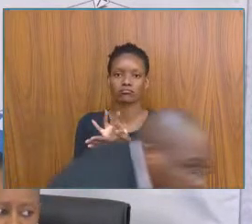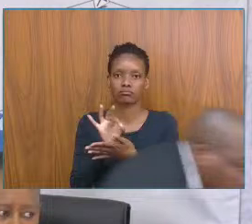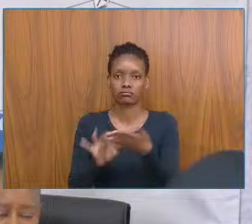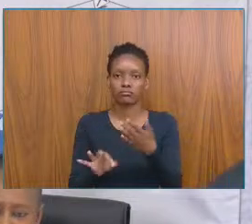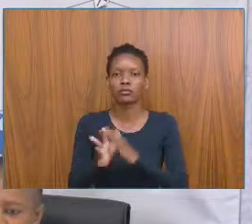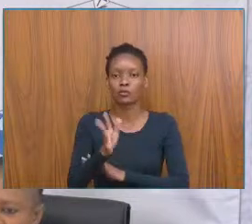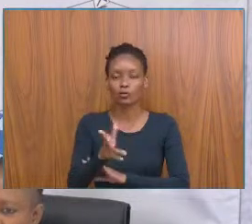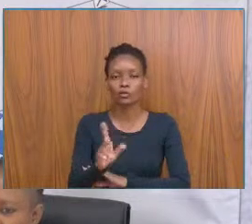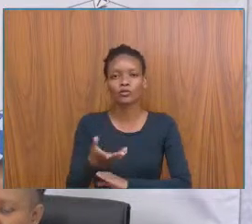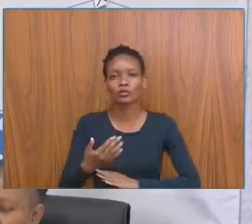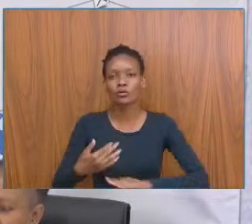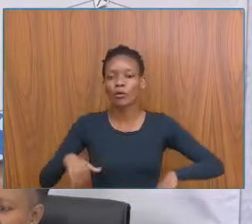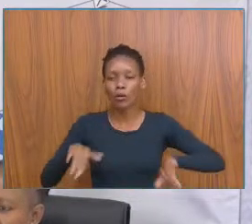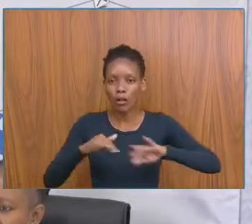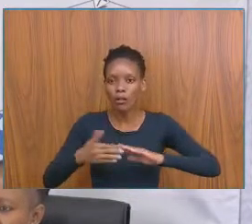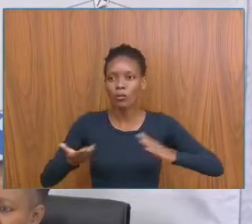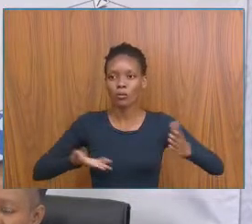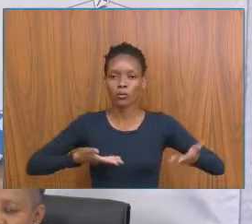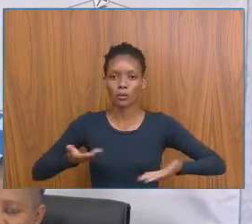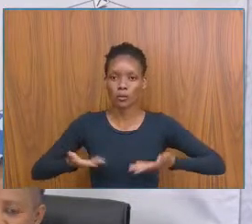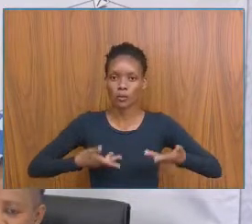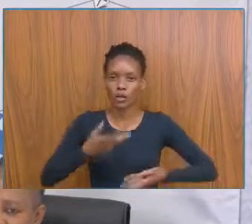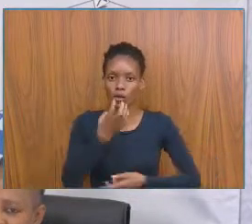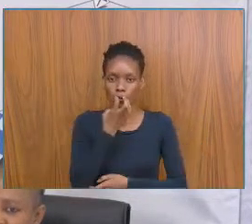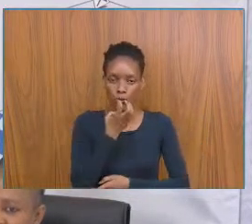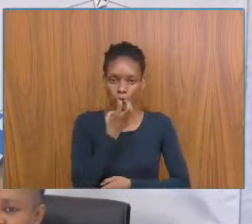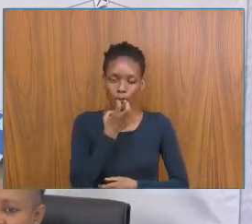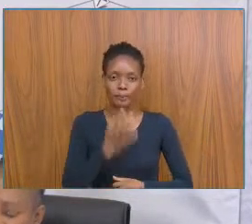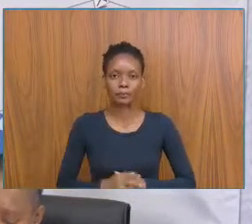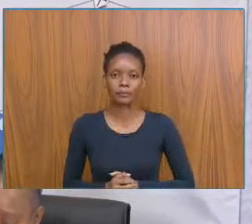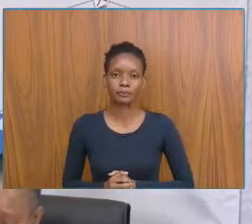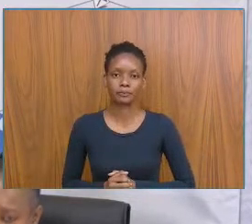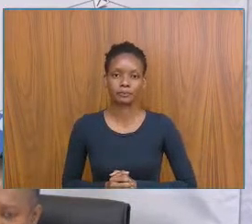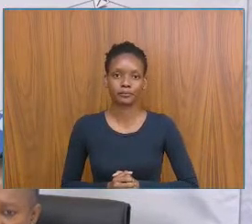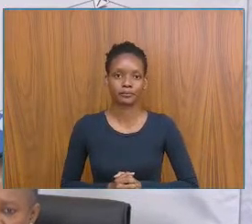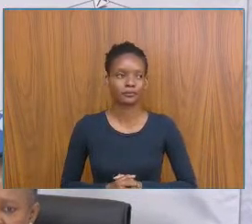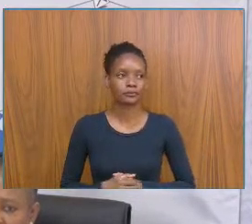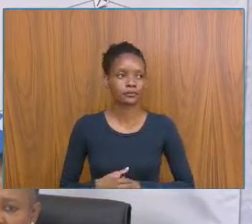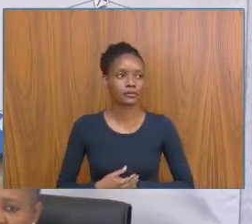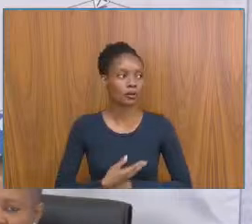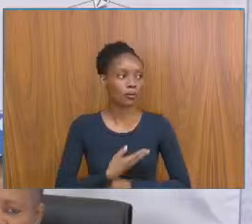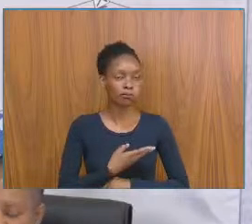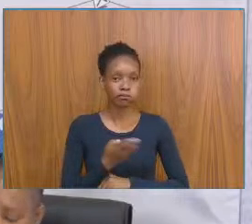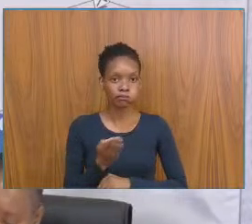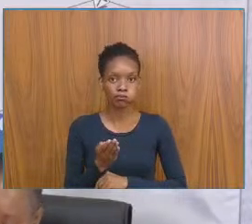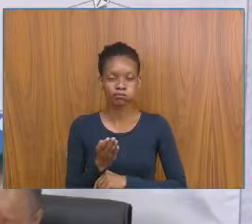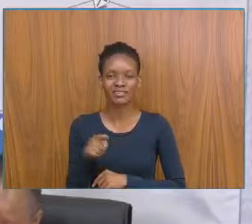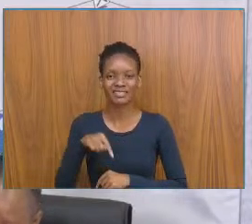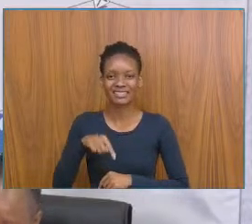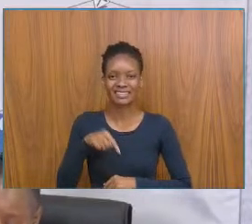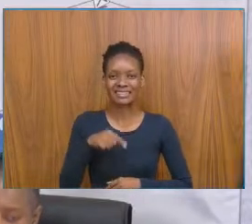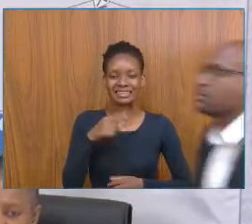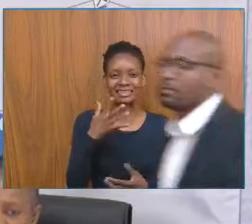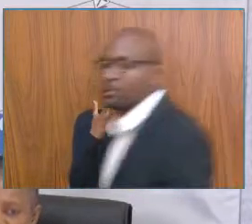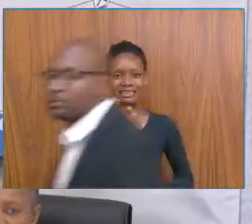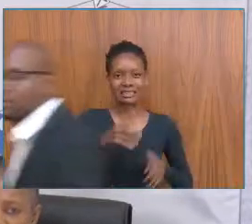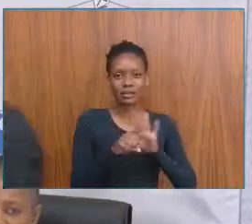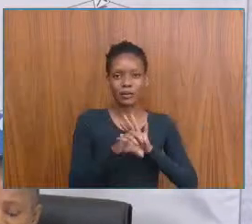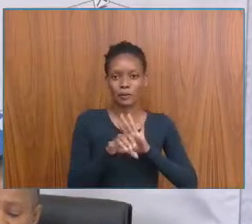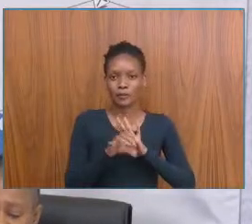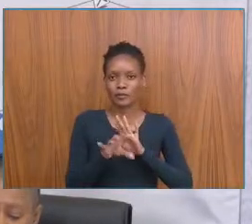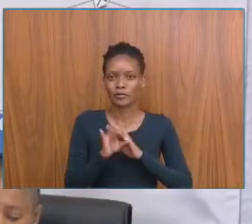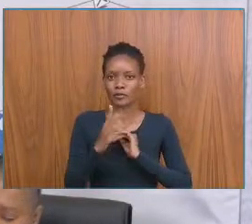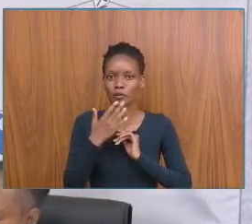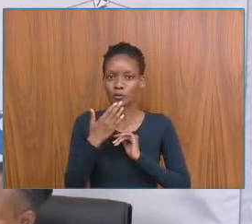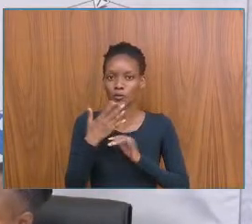note, a warm welcome to the Electoral Commission, the nucleus of elections. I'm joined in this particular press briefing by the Chief